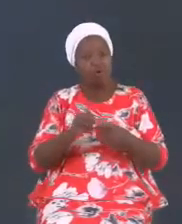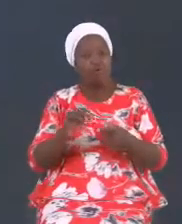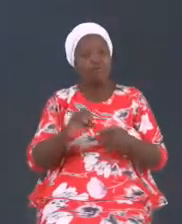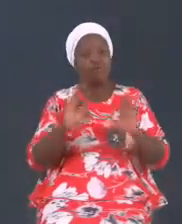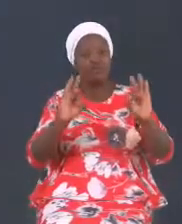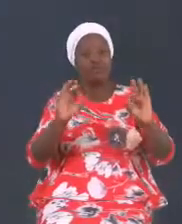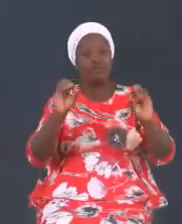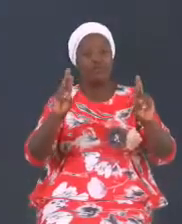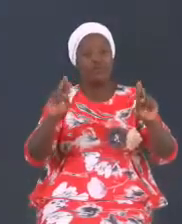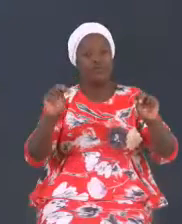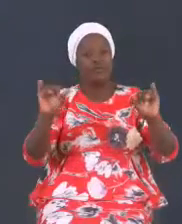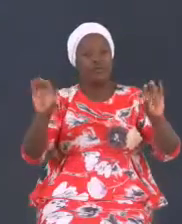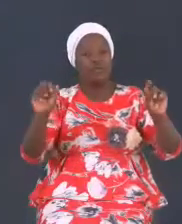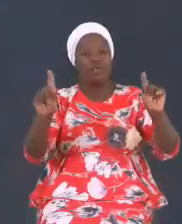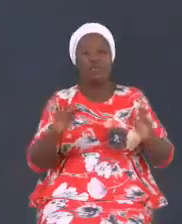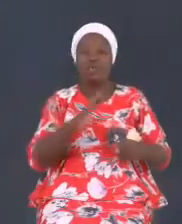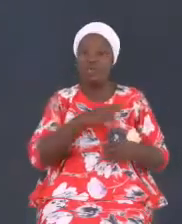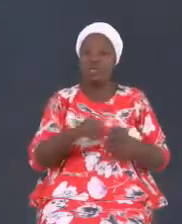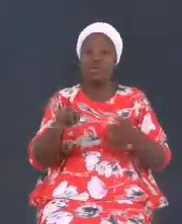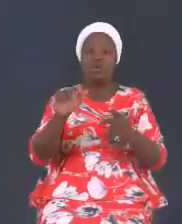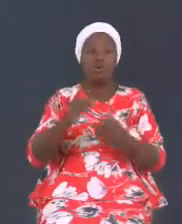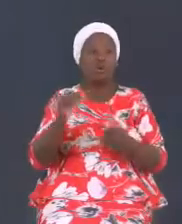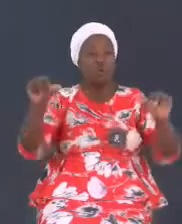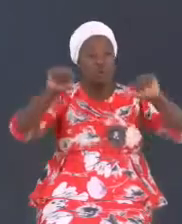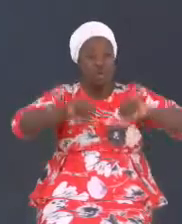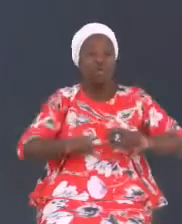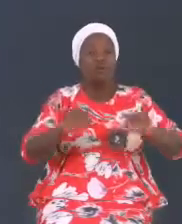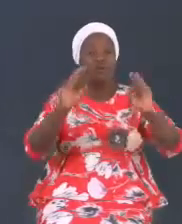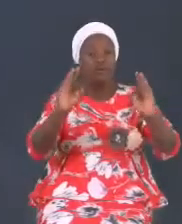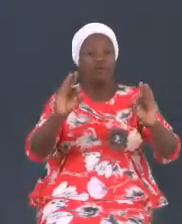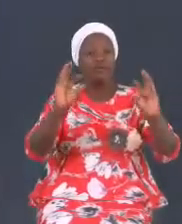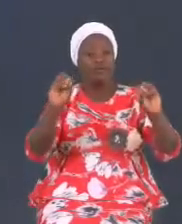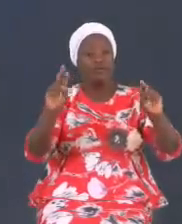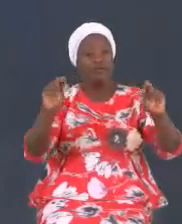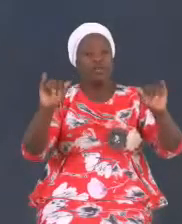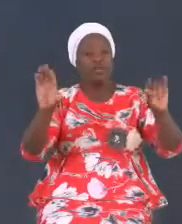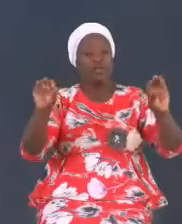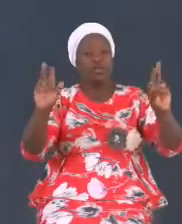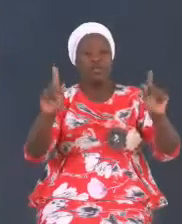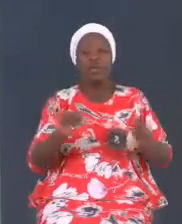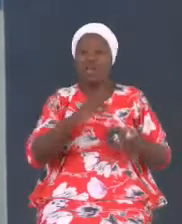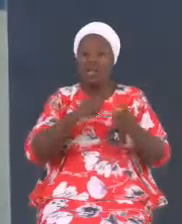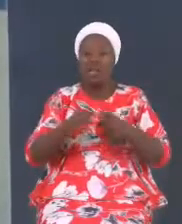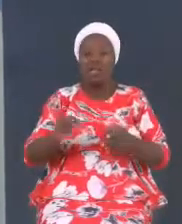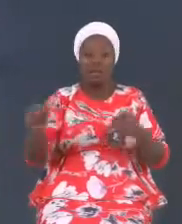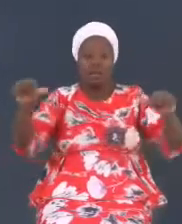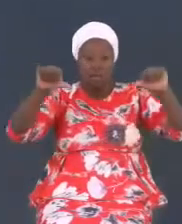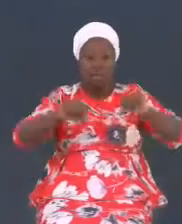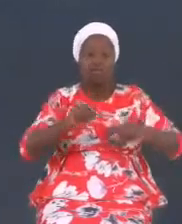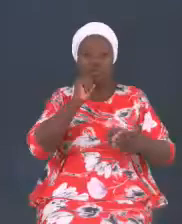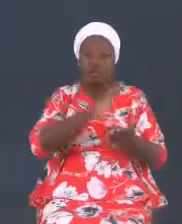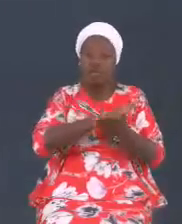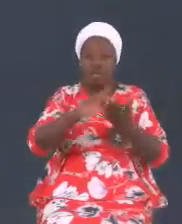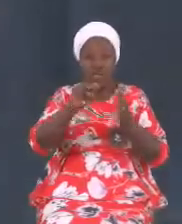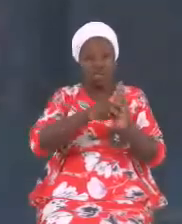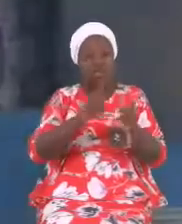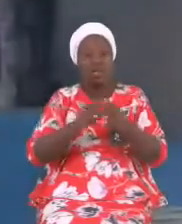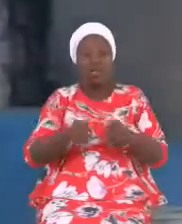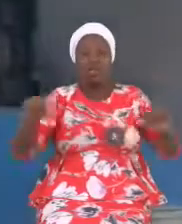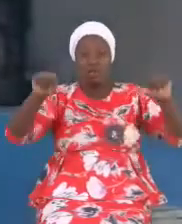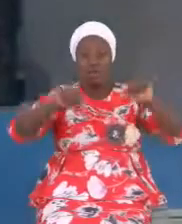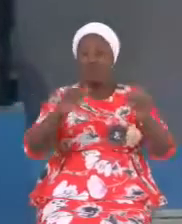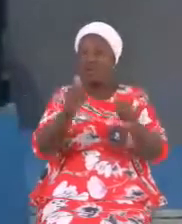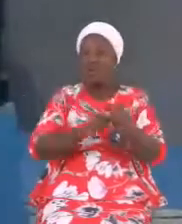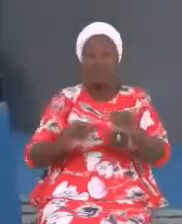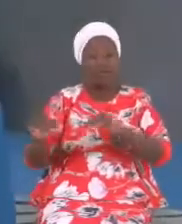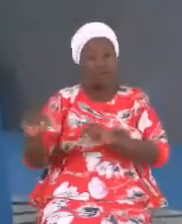condemns fornication. He condemns uncleanness. He condemns every act and